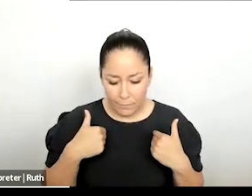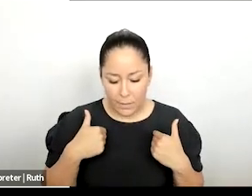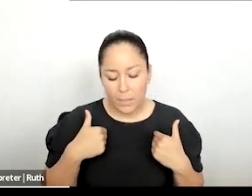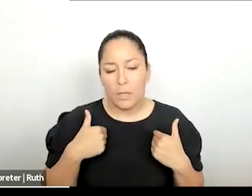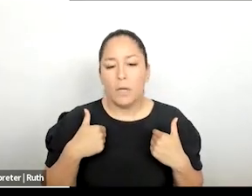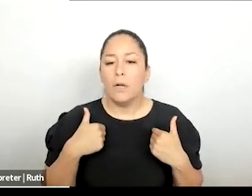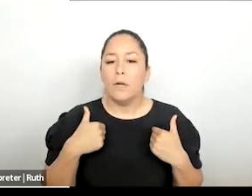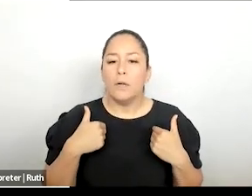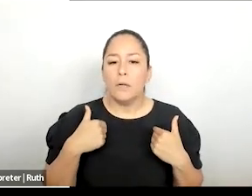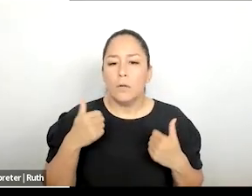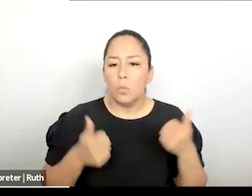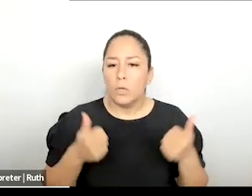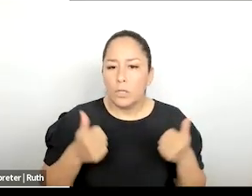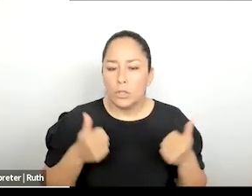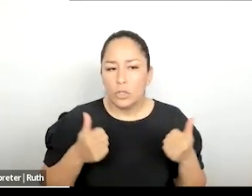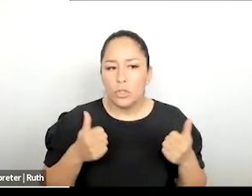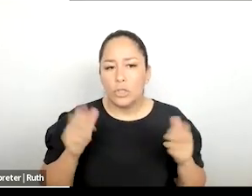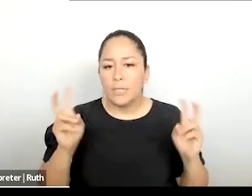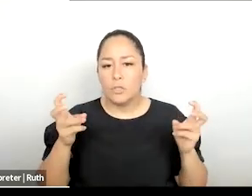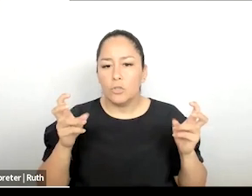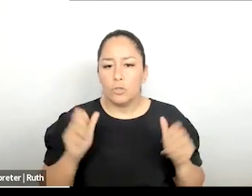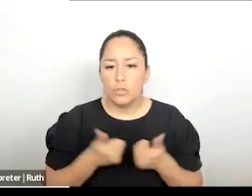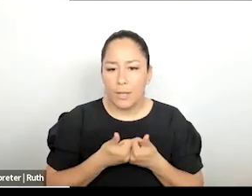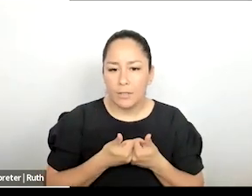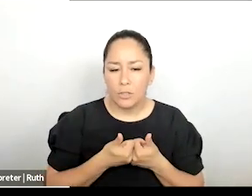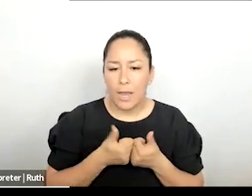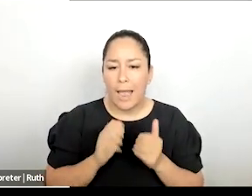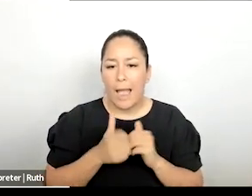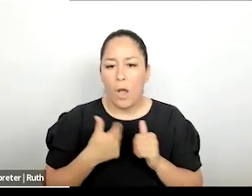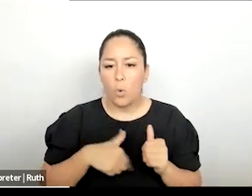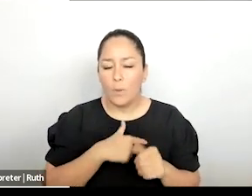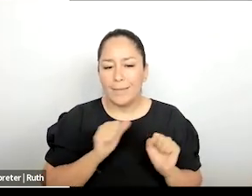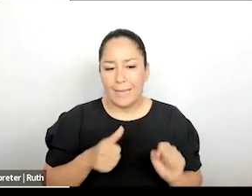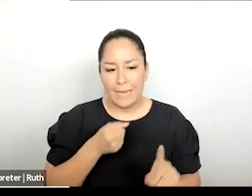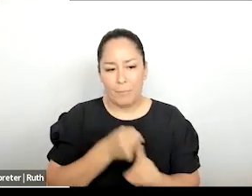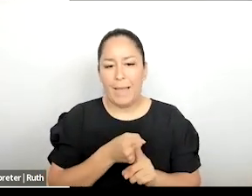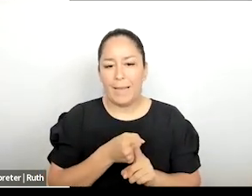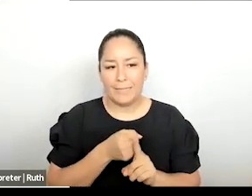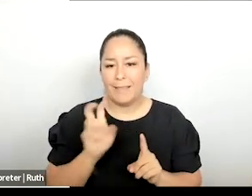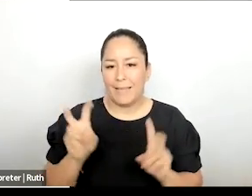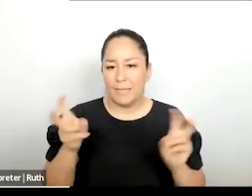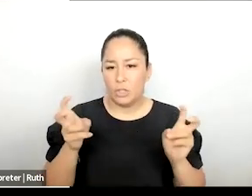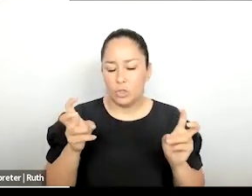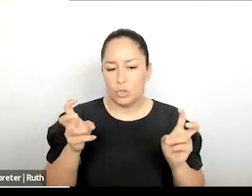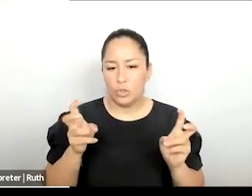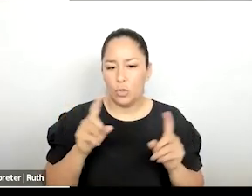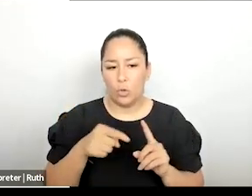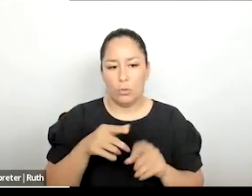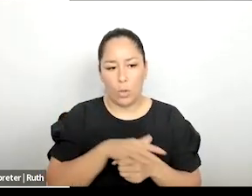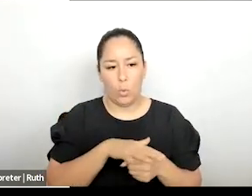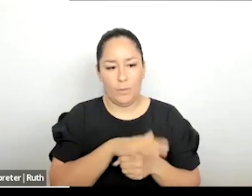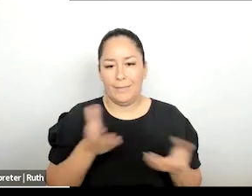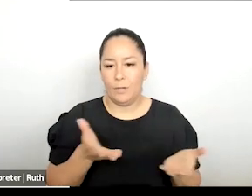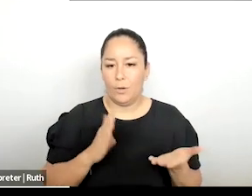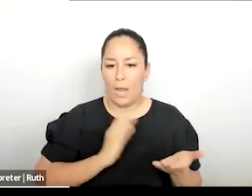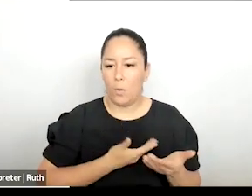about, when you're talking about the issue or the challenge, how can we impact that issue or challenge, however it is happening locally here amongst